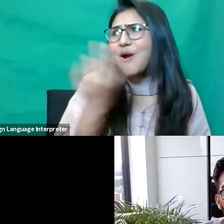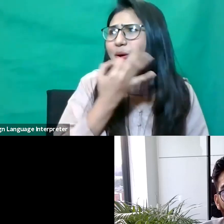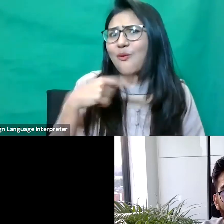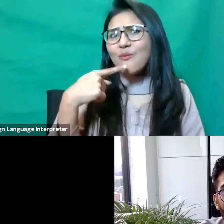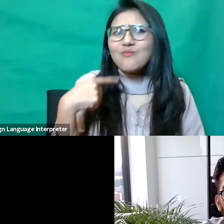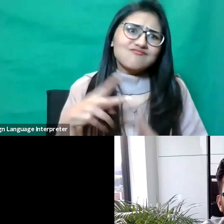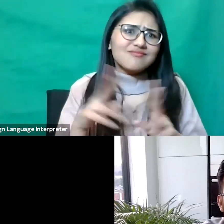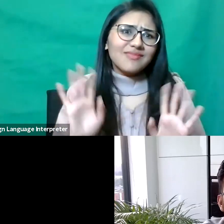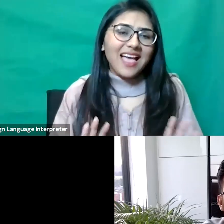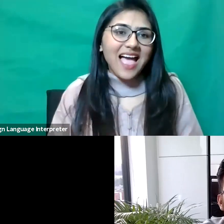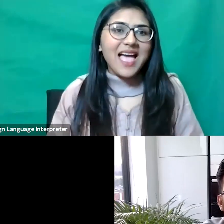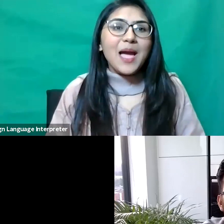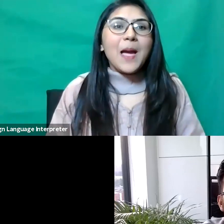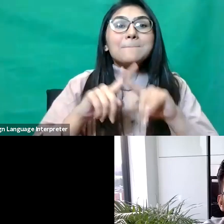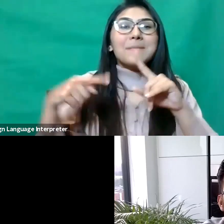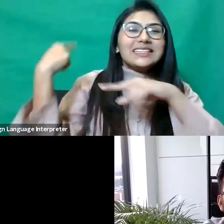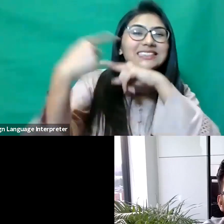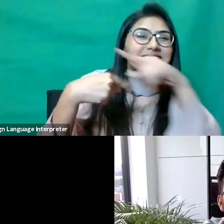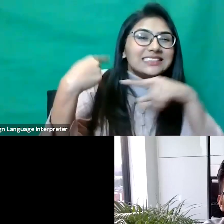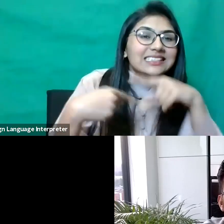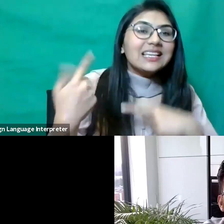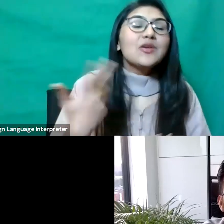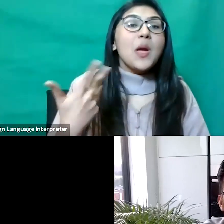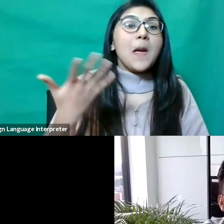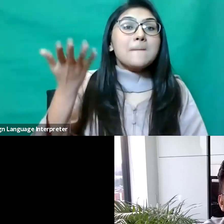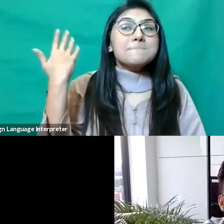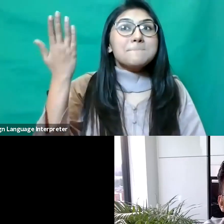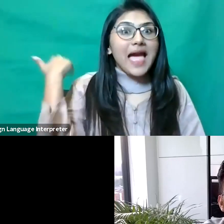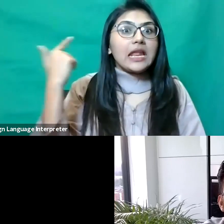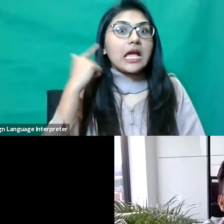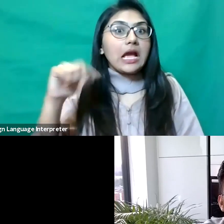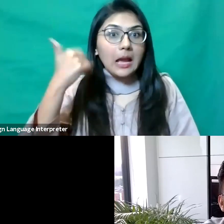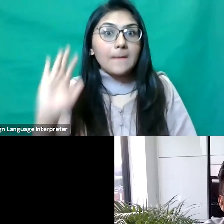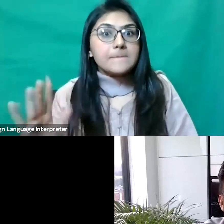feel like over time, as my hearing has kind of got worse, I've